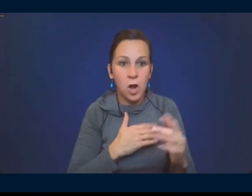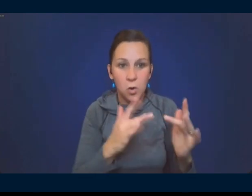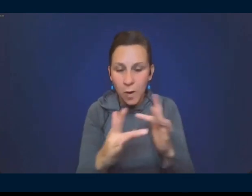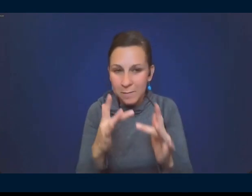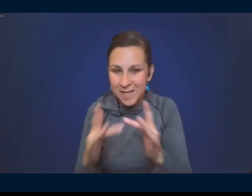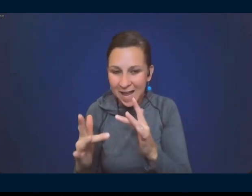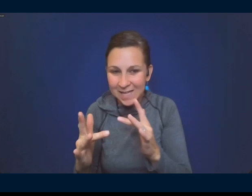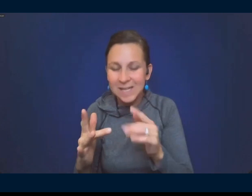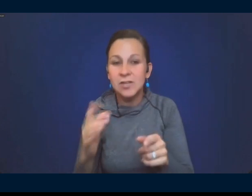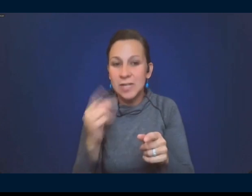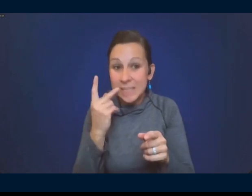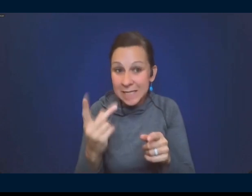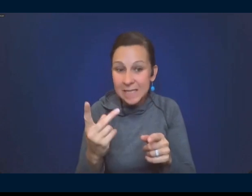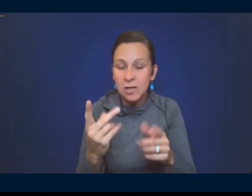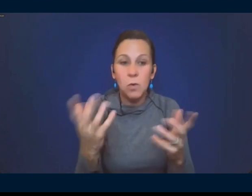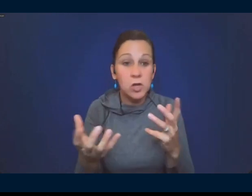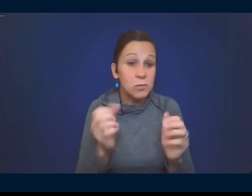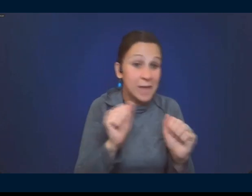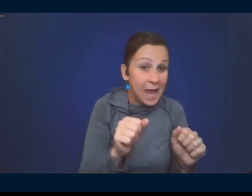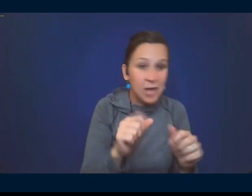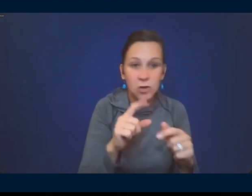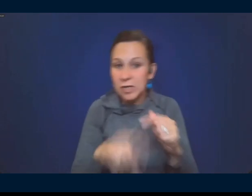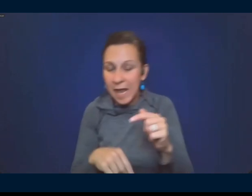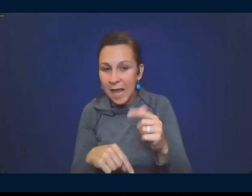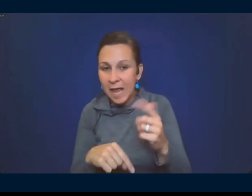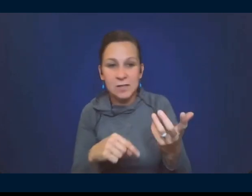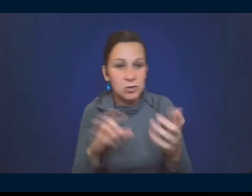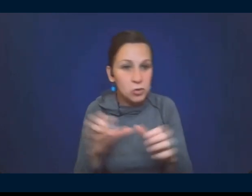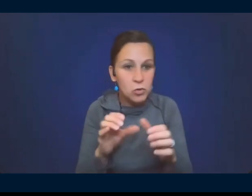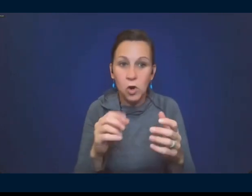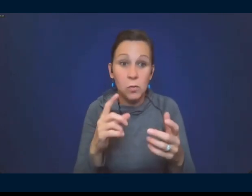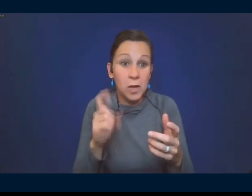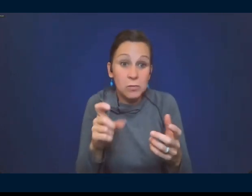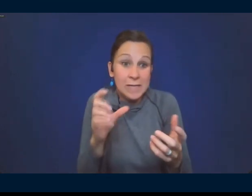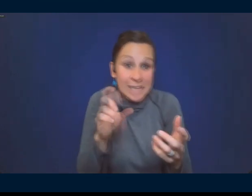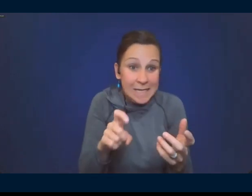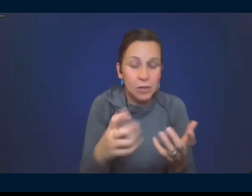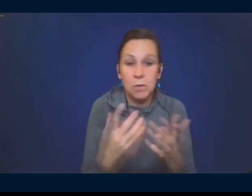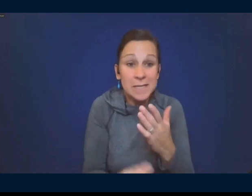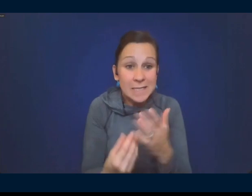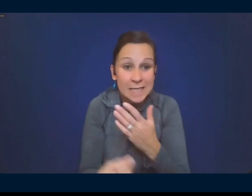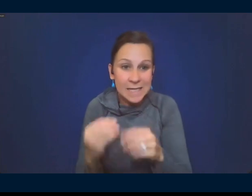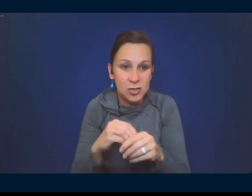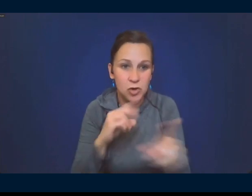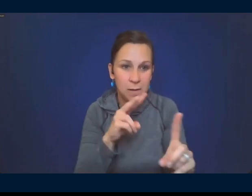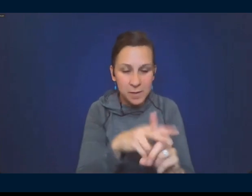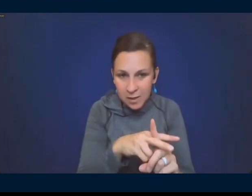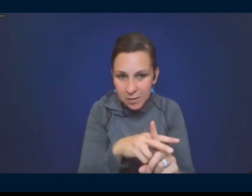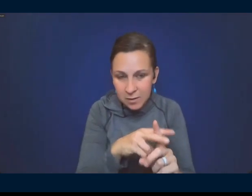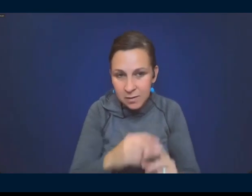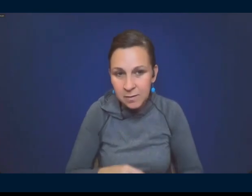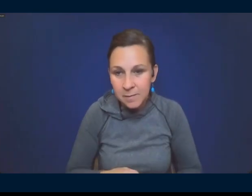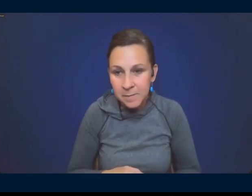nsfgrfp.org, to see what you may or may not be missing in the application and start to strengthen yourself.